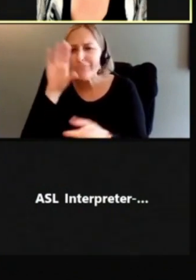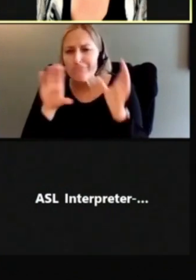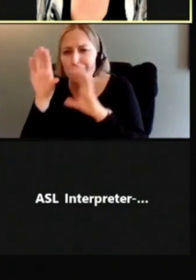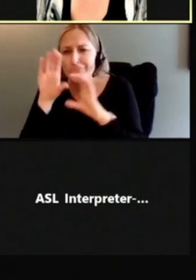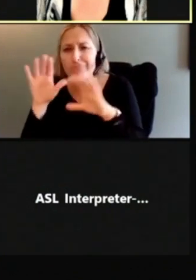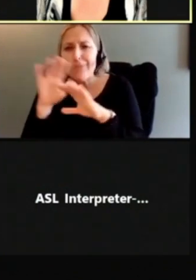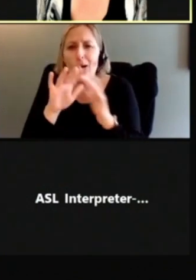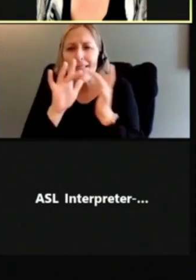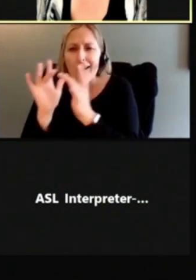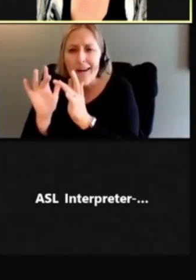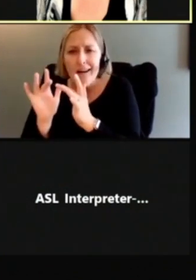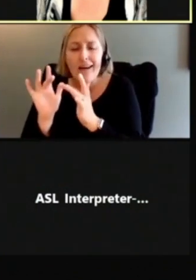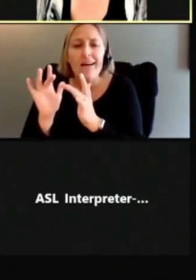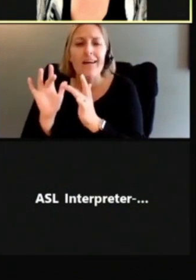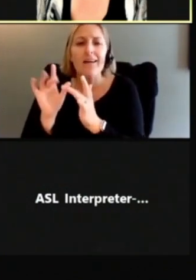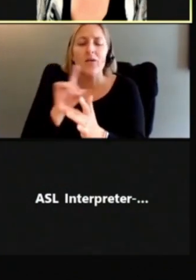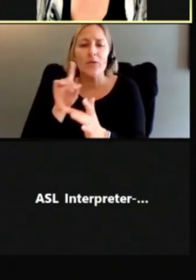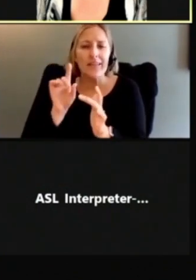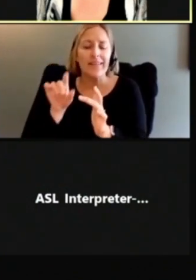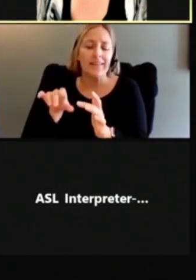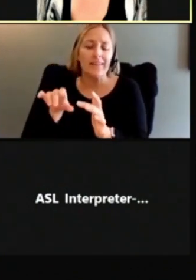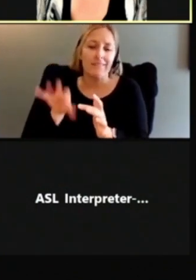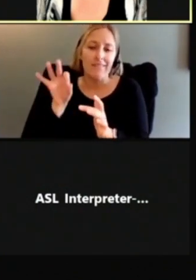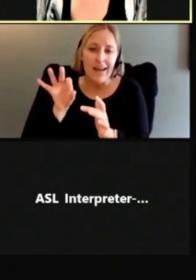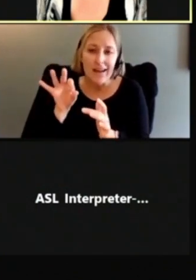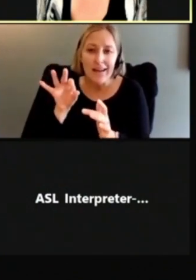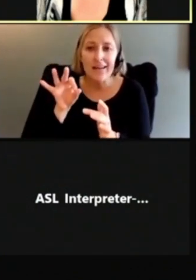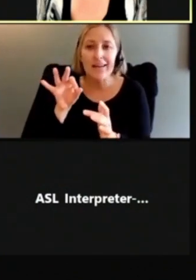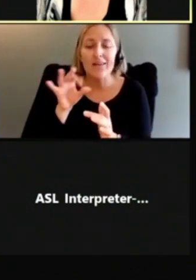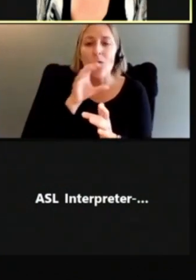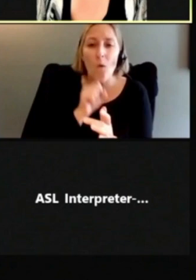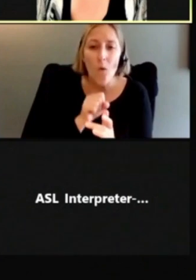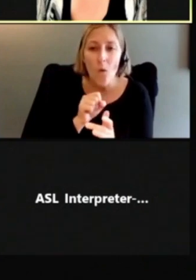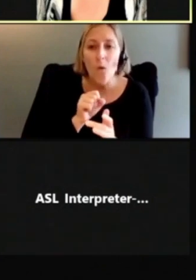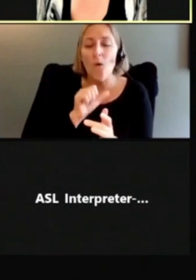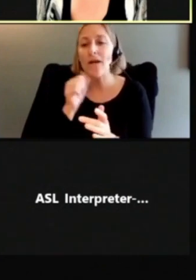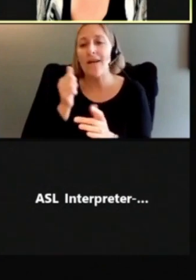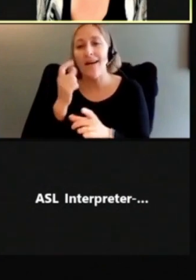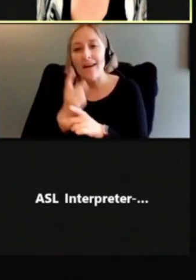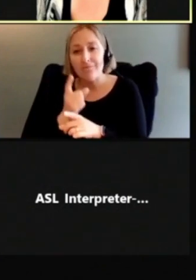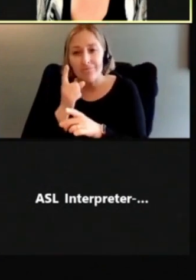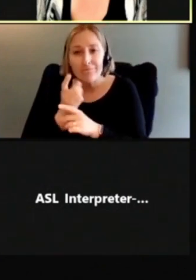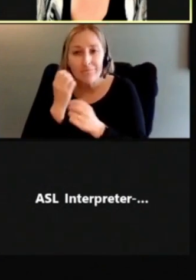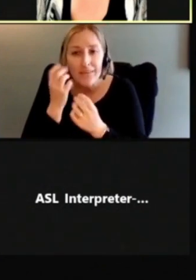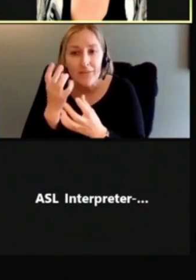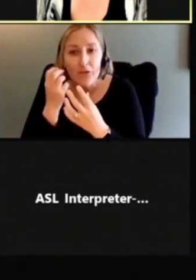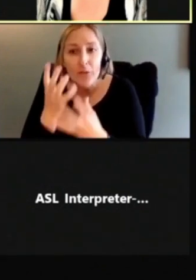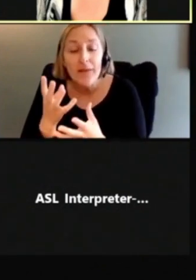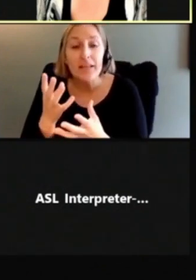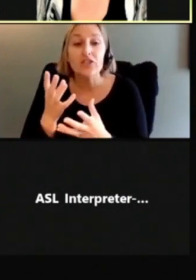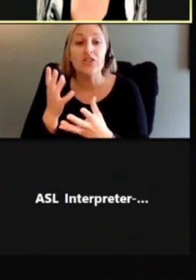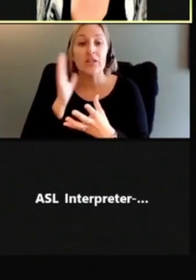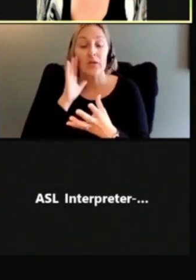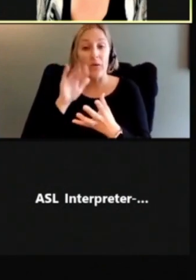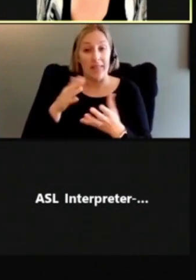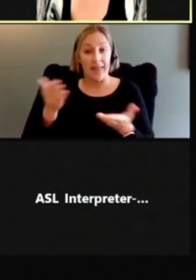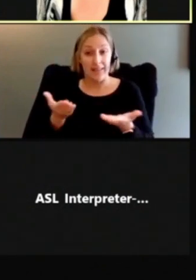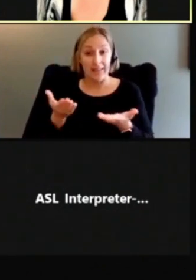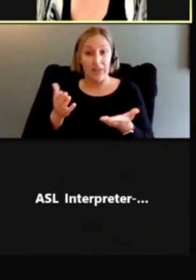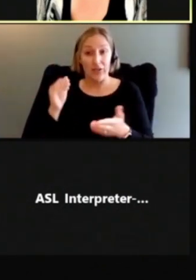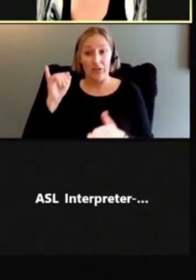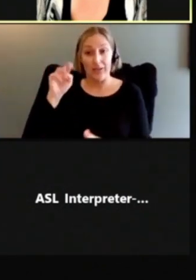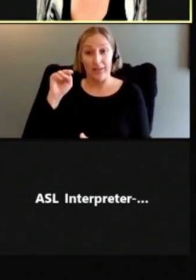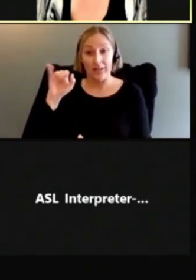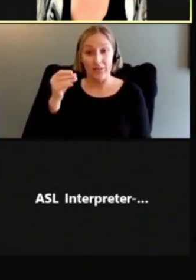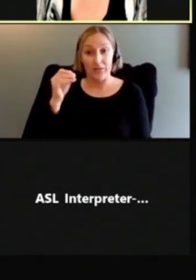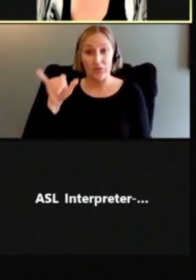of inaccurate or dated information. And I can say personally at InJoy Health Education,